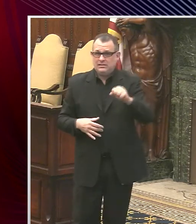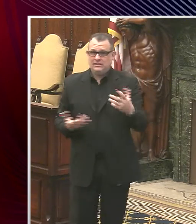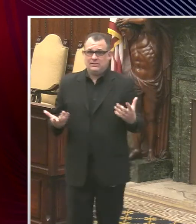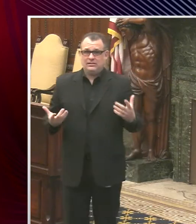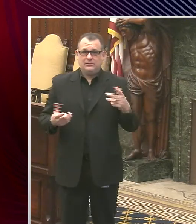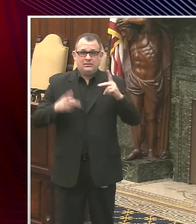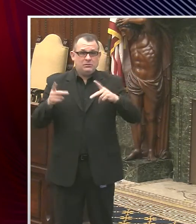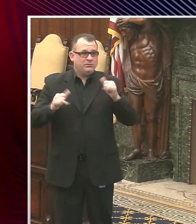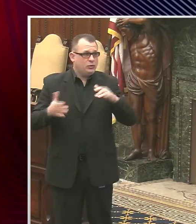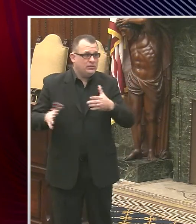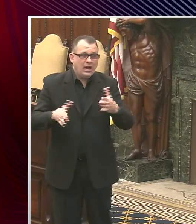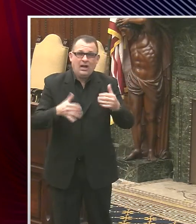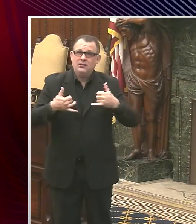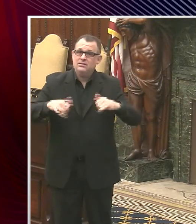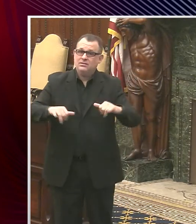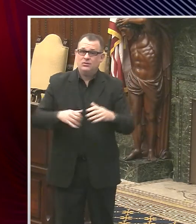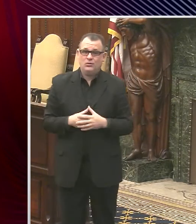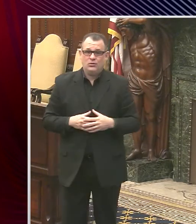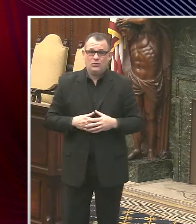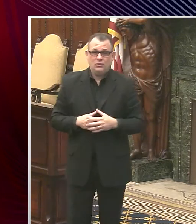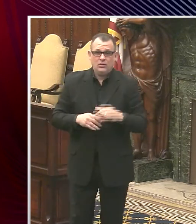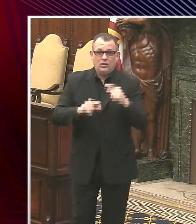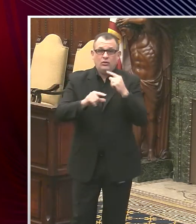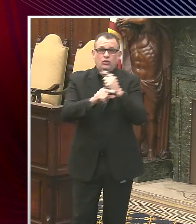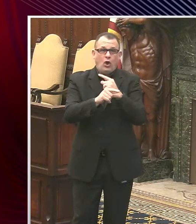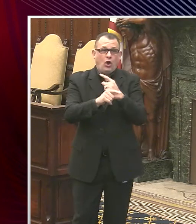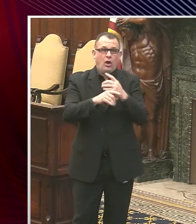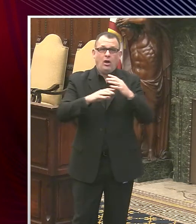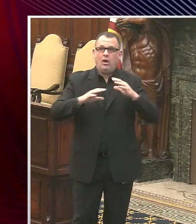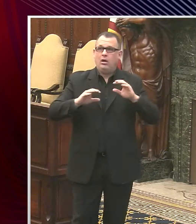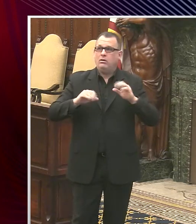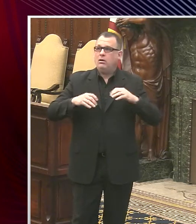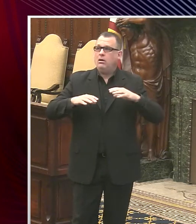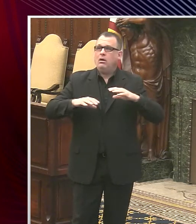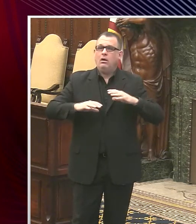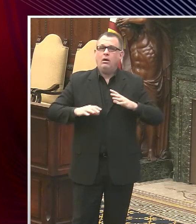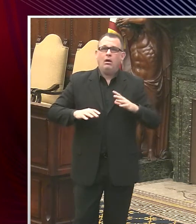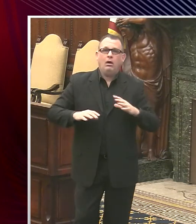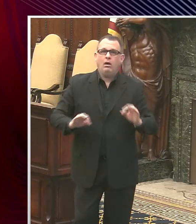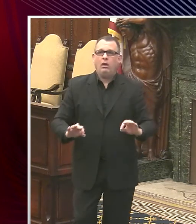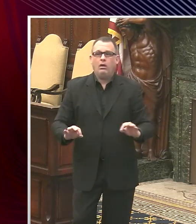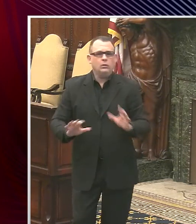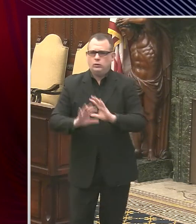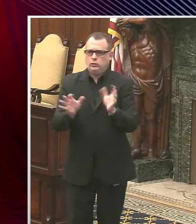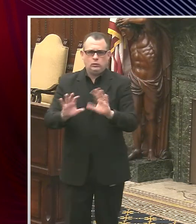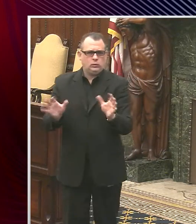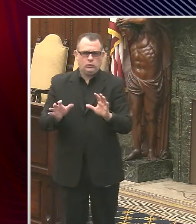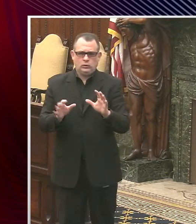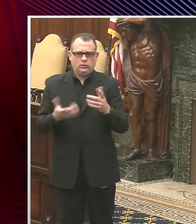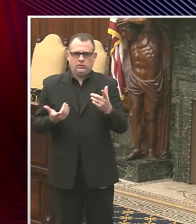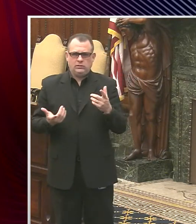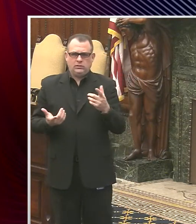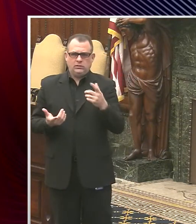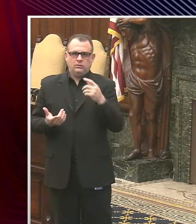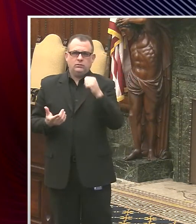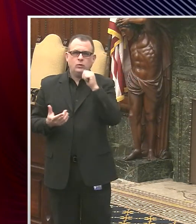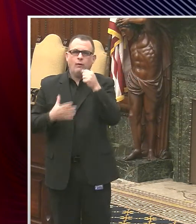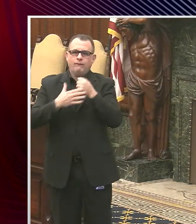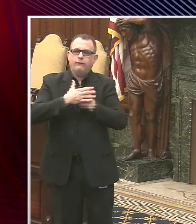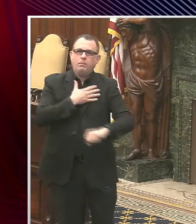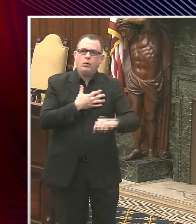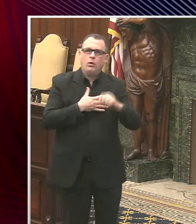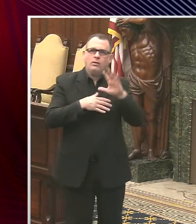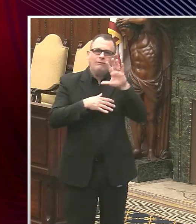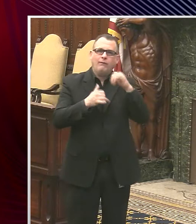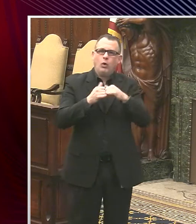So I want to remind people, don't let your guard down too early. To use the football analogy, don't fumble the ball on the 5-yard line. Wear a